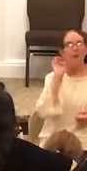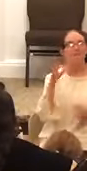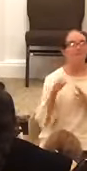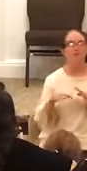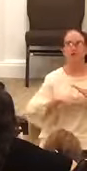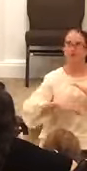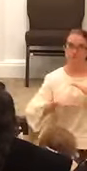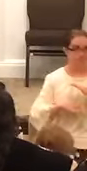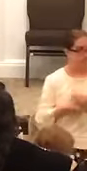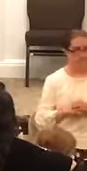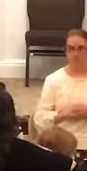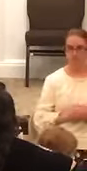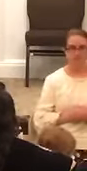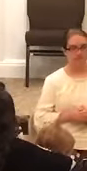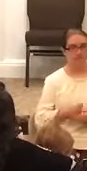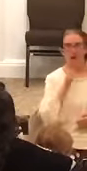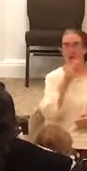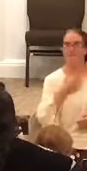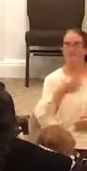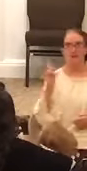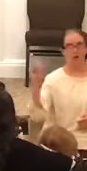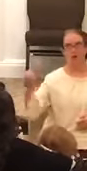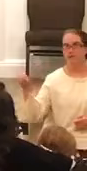under? No. Not me either.